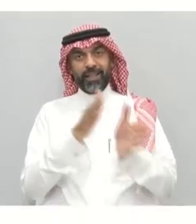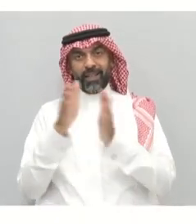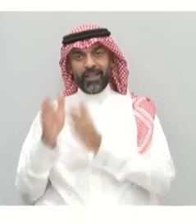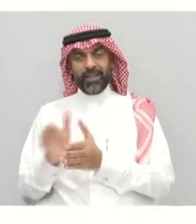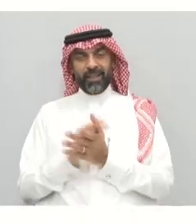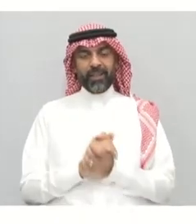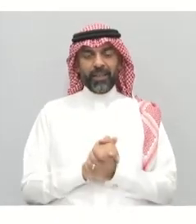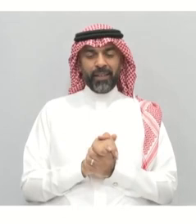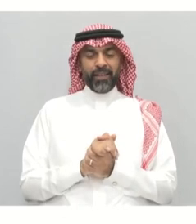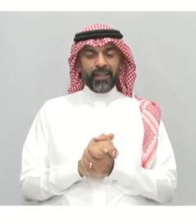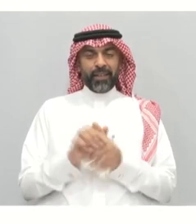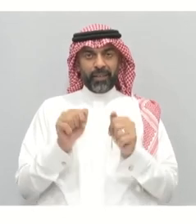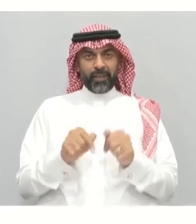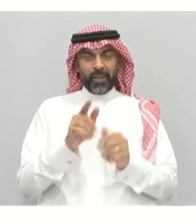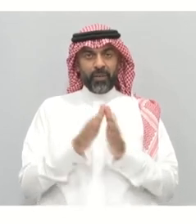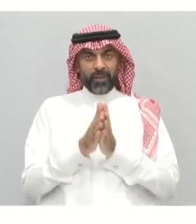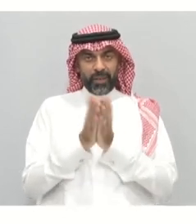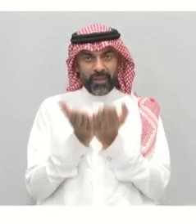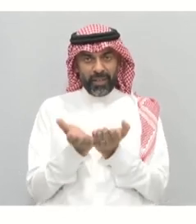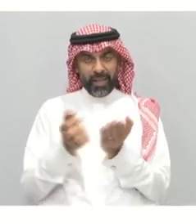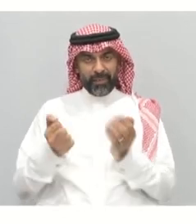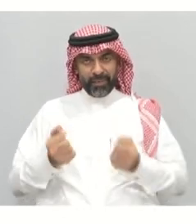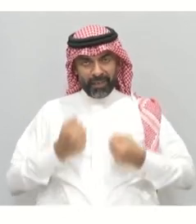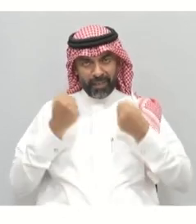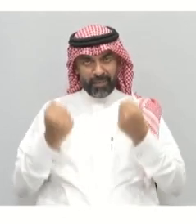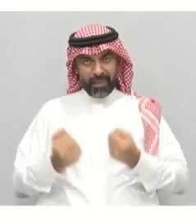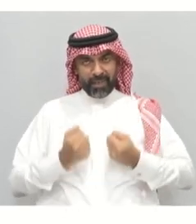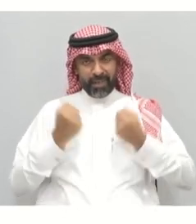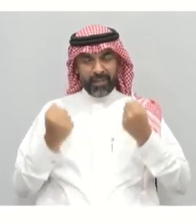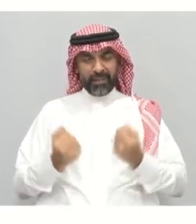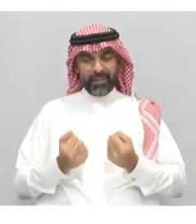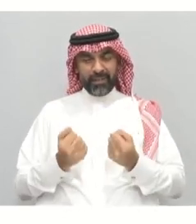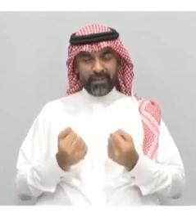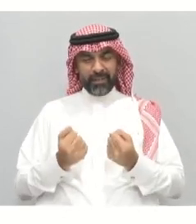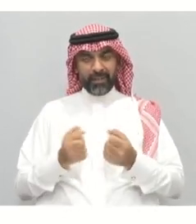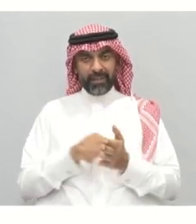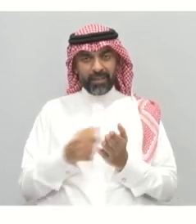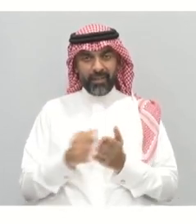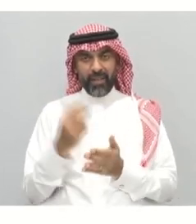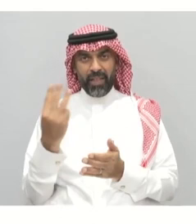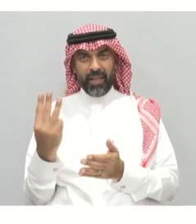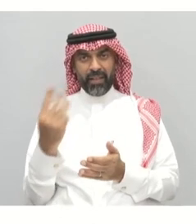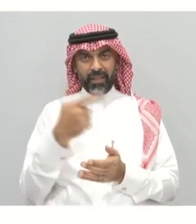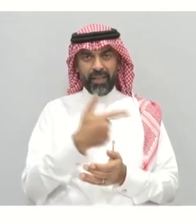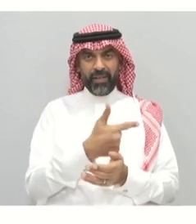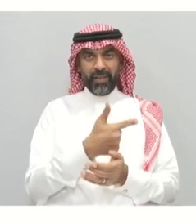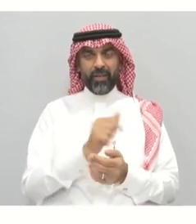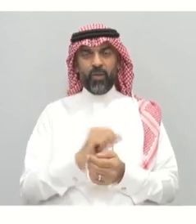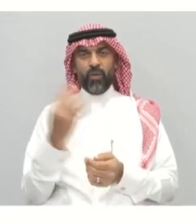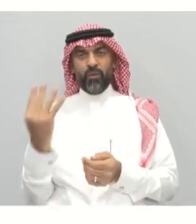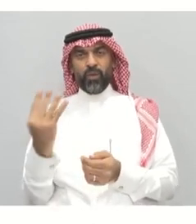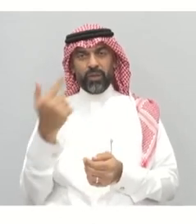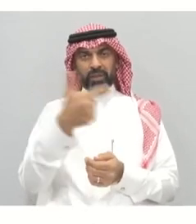Okay, my students. So now let's move to your workbook. Okay, on page 73 and also